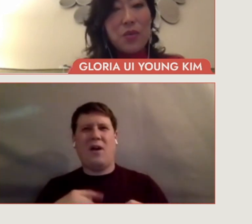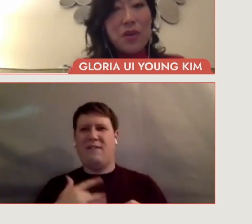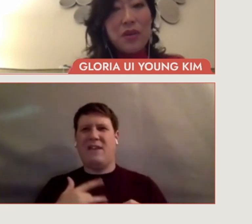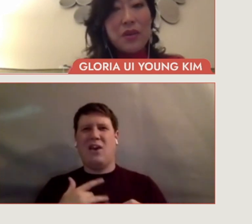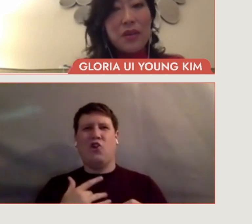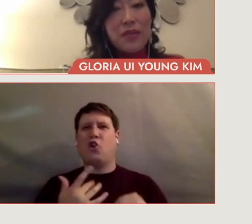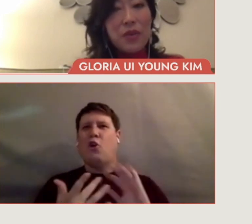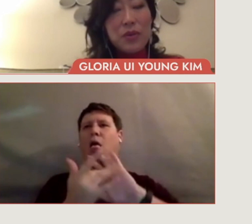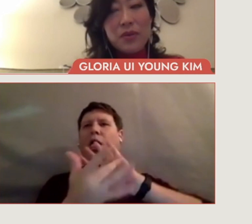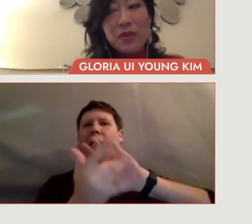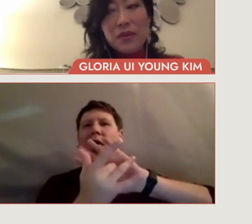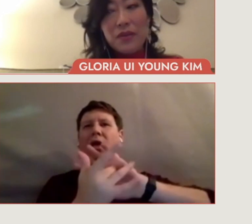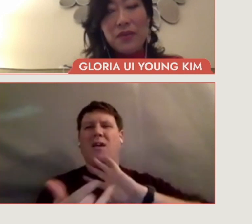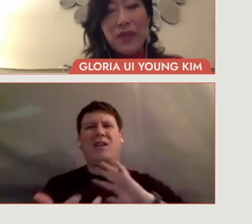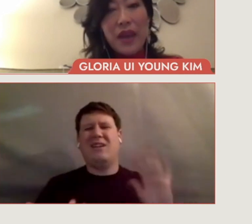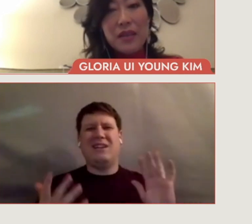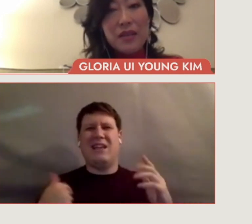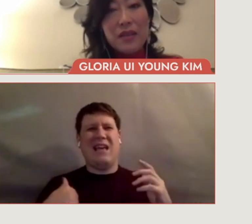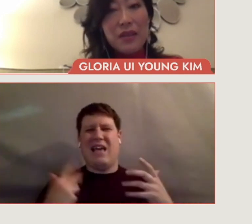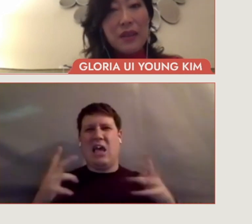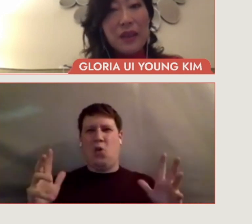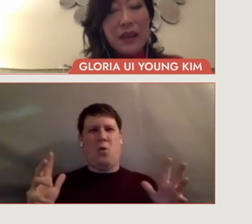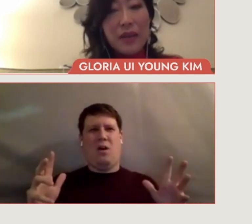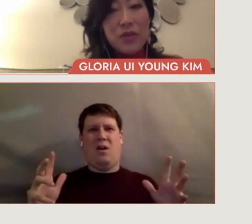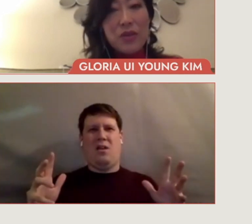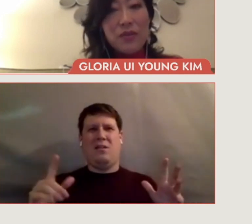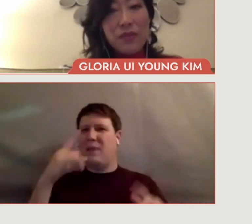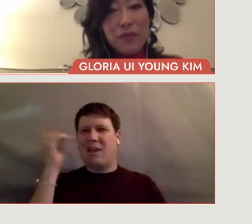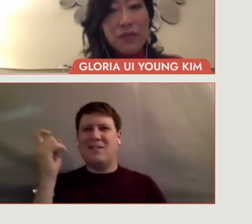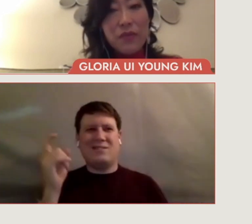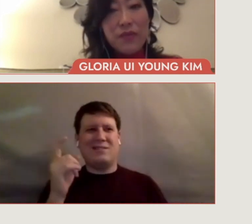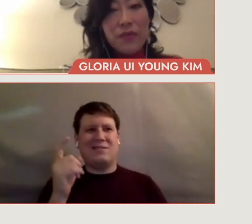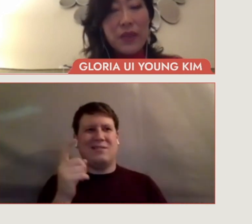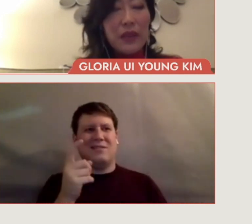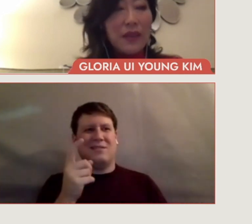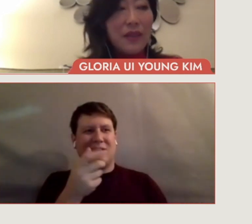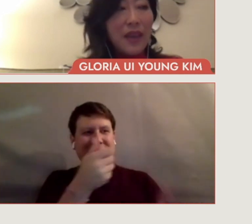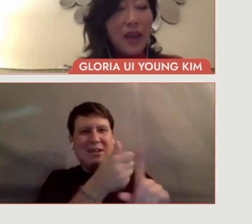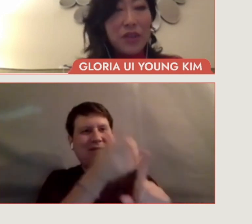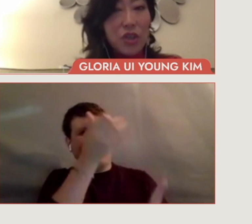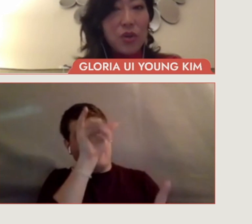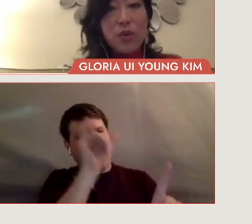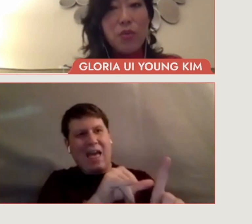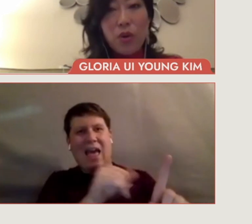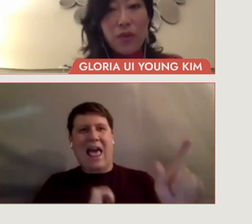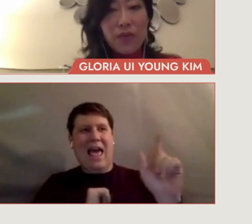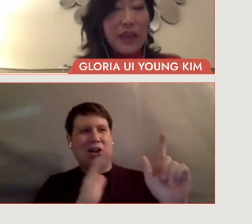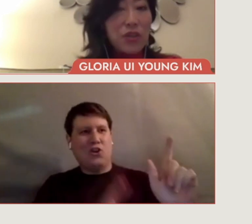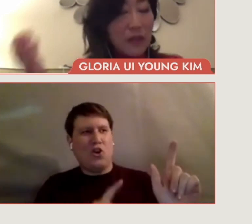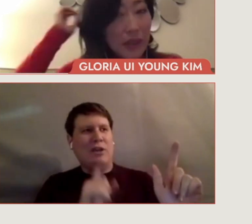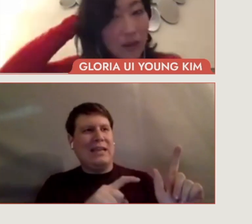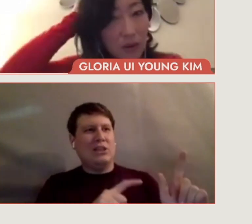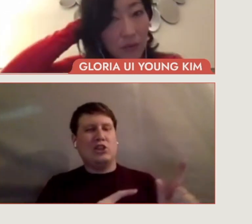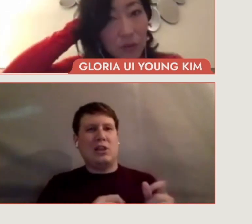don't want ever for that like actor to feel like they have to show more